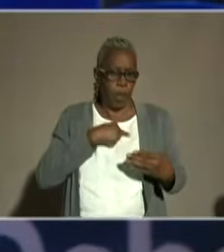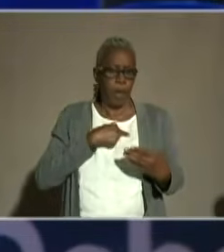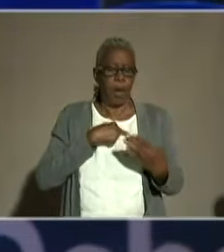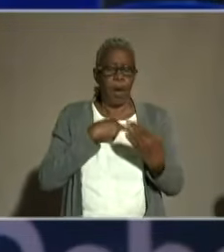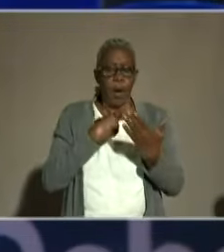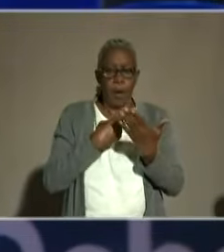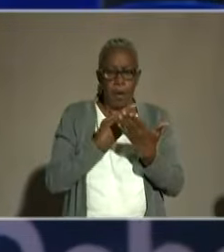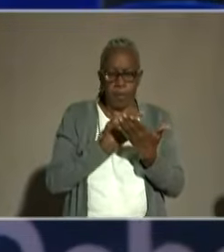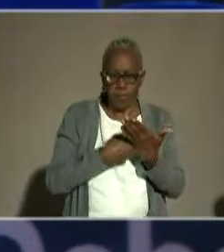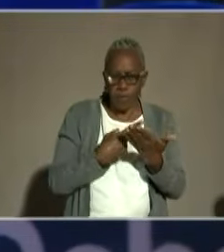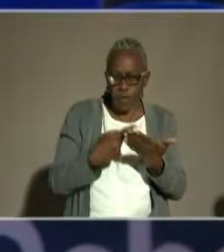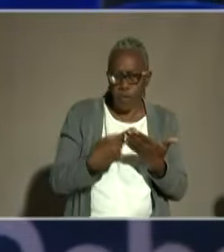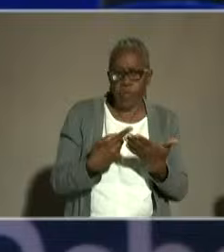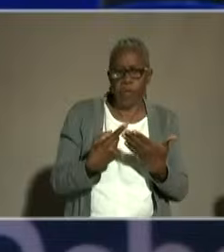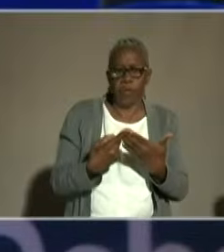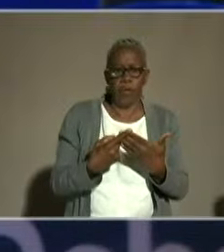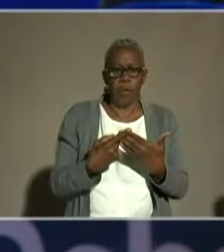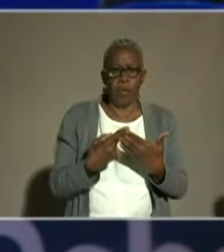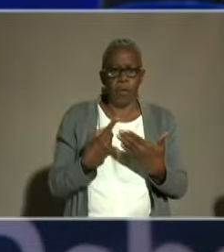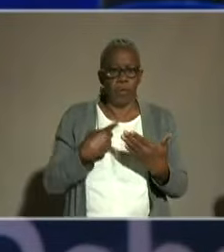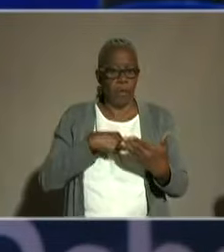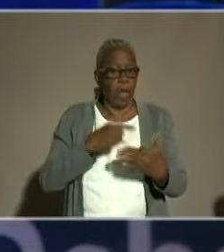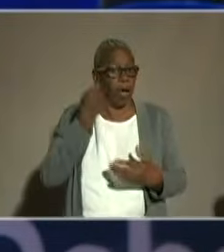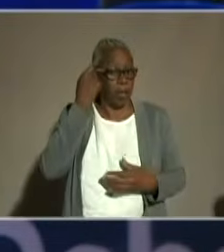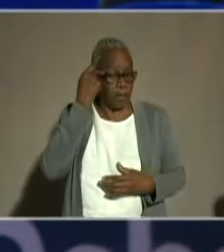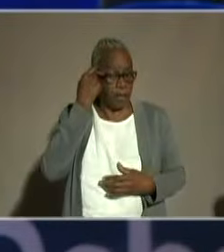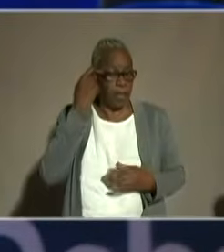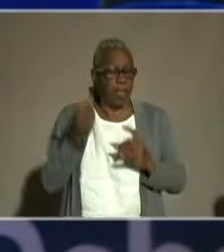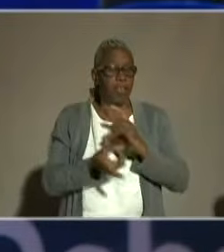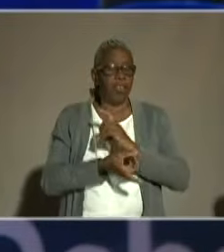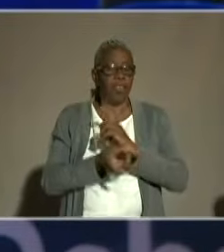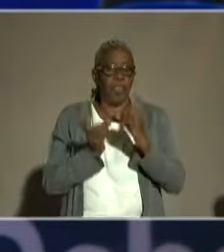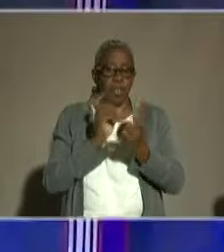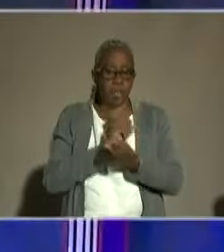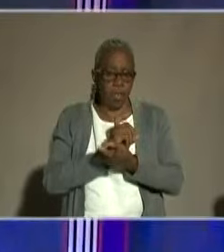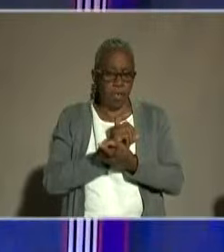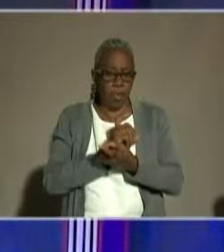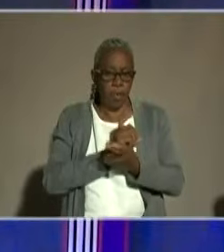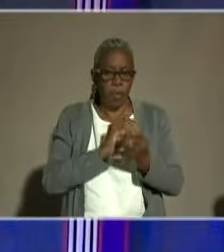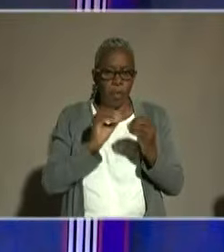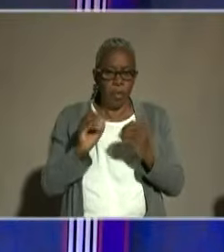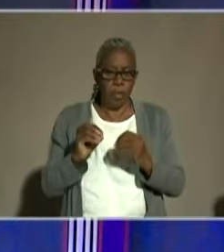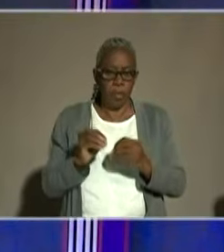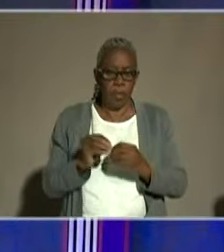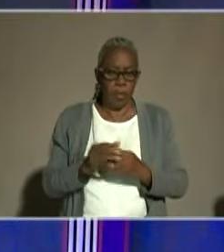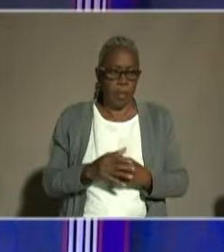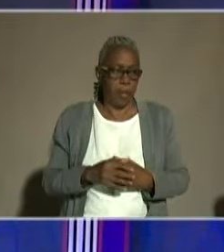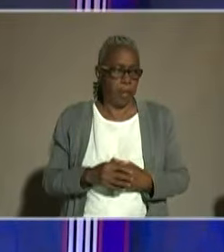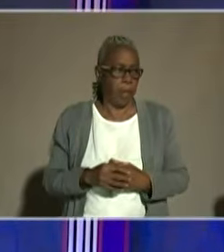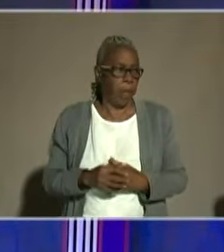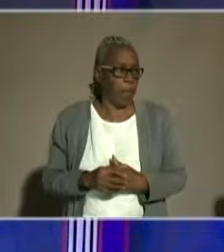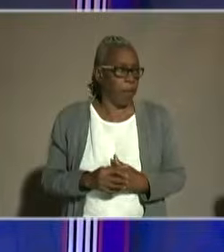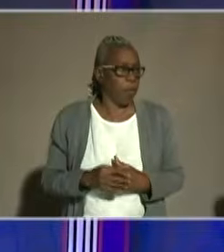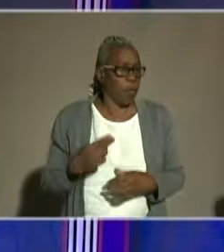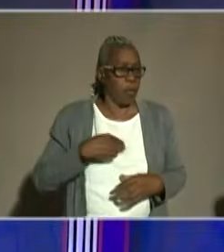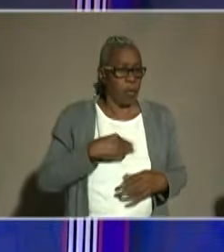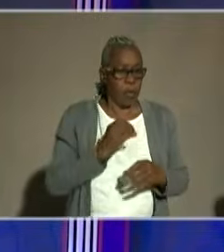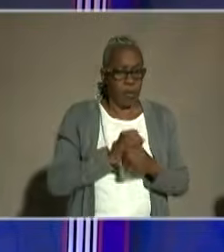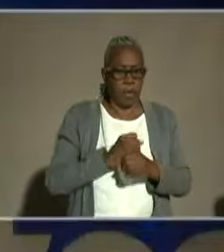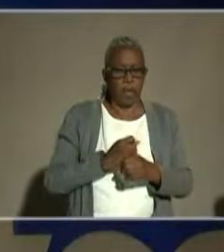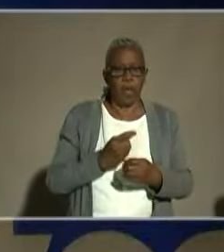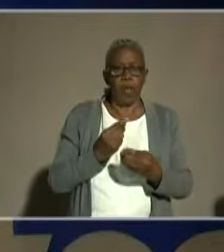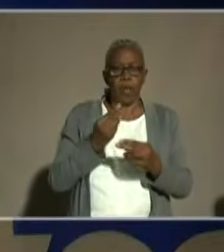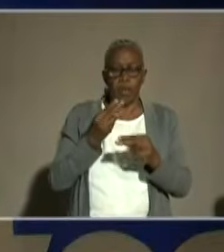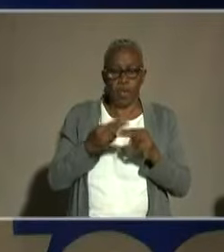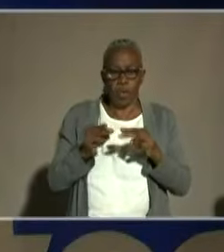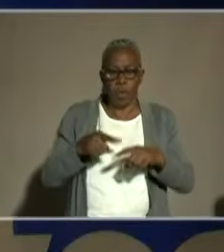that understands the changing global dynamics. Thank you, Dr. and putting Holness. in place measures to take advantage of it. We'll now take a short break and we